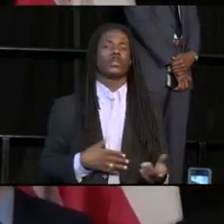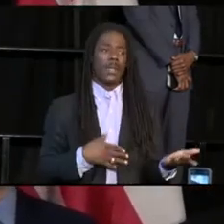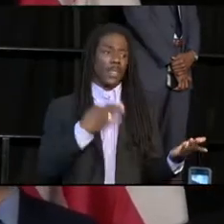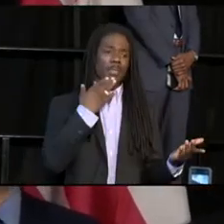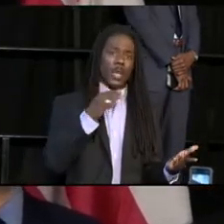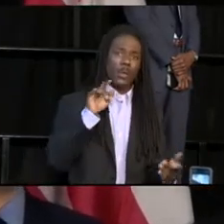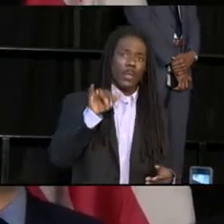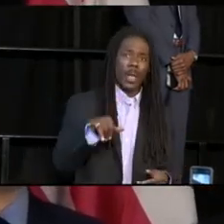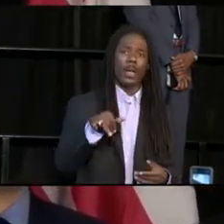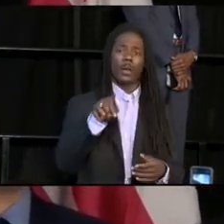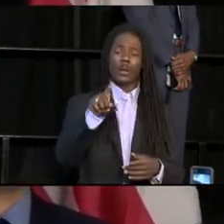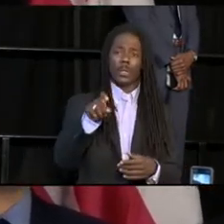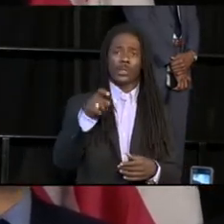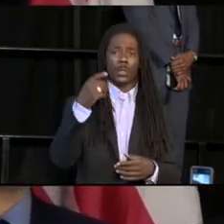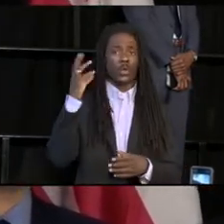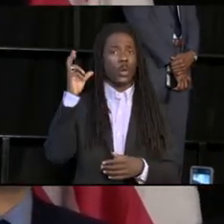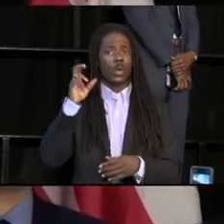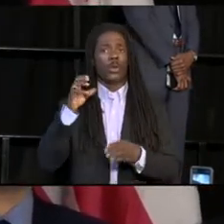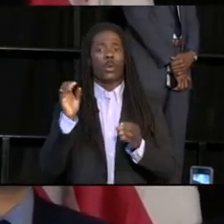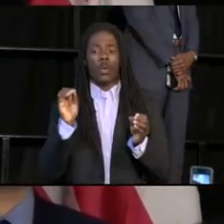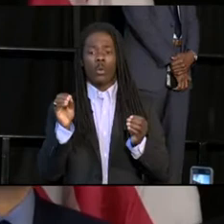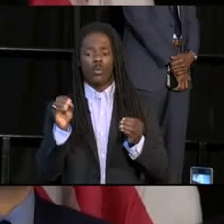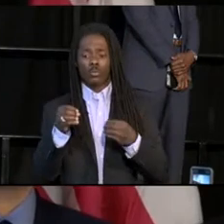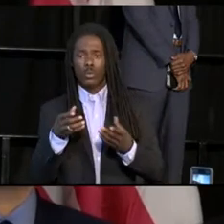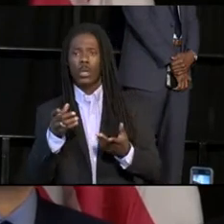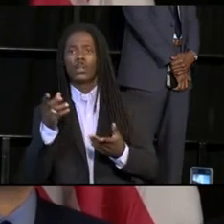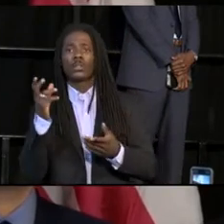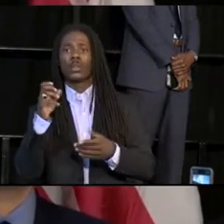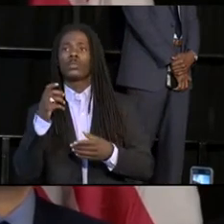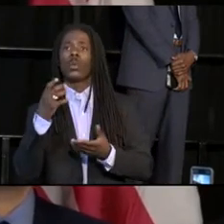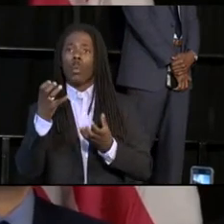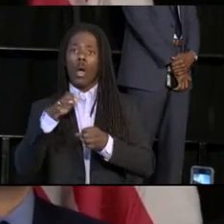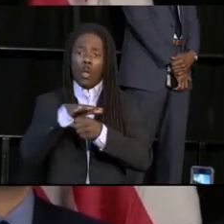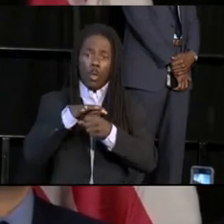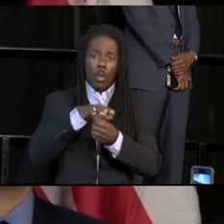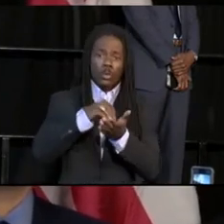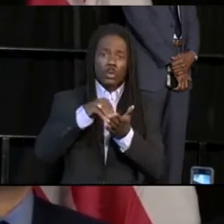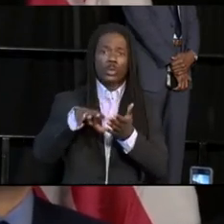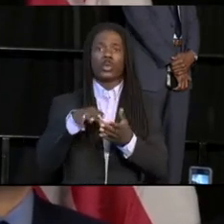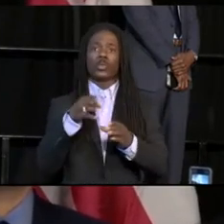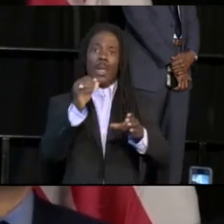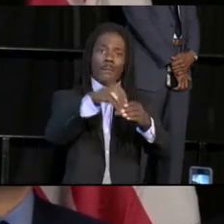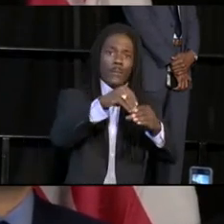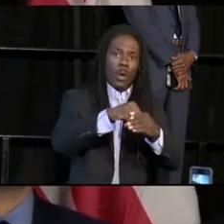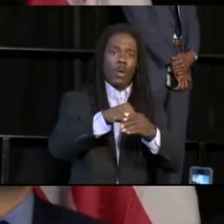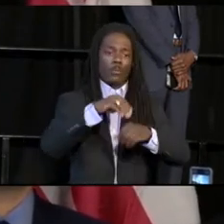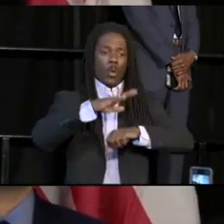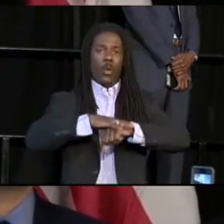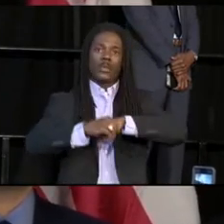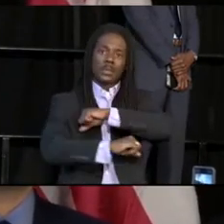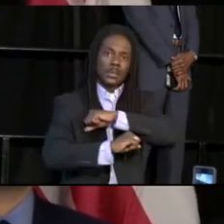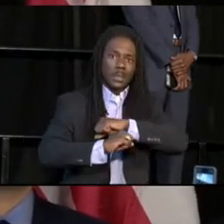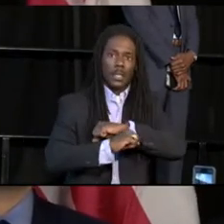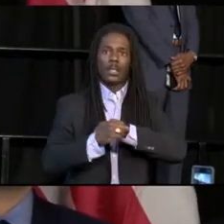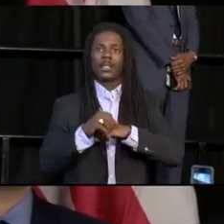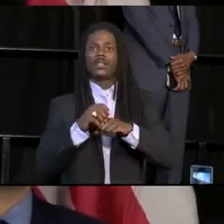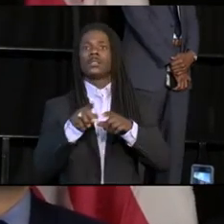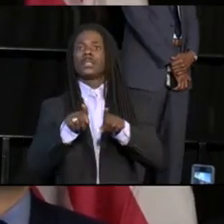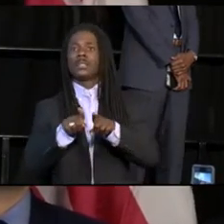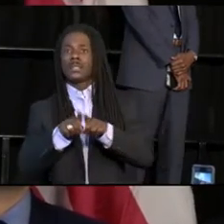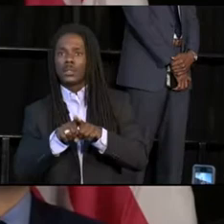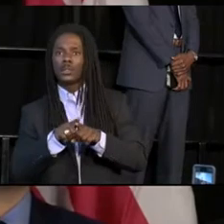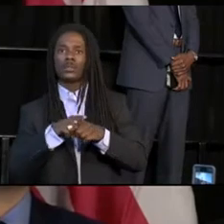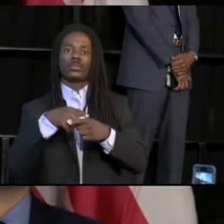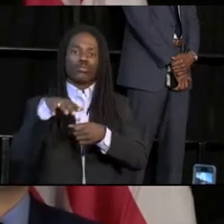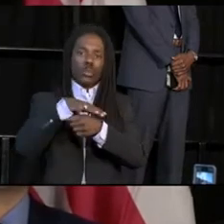heard the organizers say that we expect some local students to be involved on the stage, in addition to local performers that will